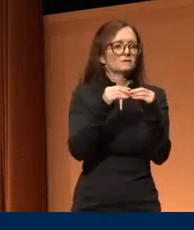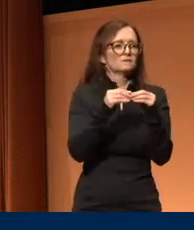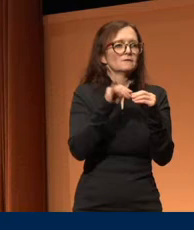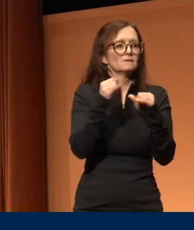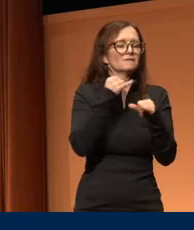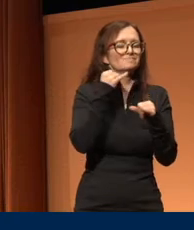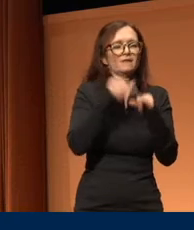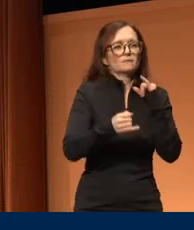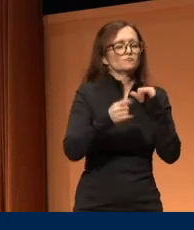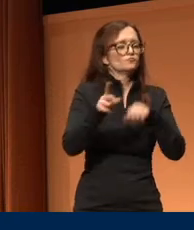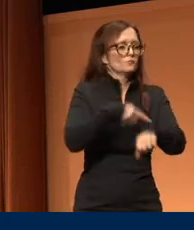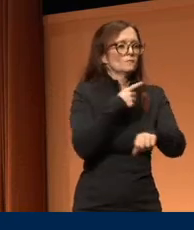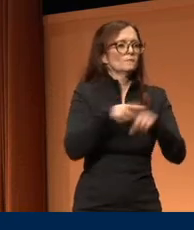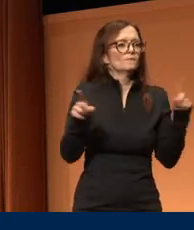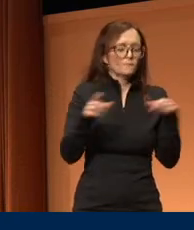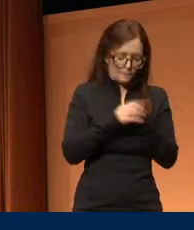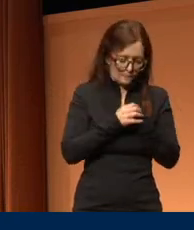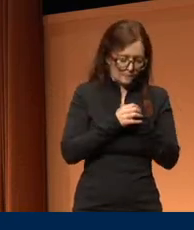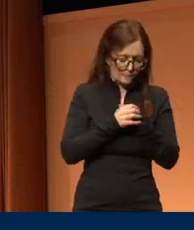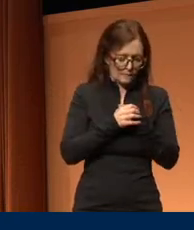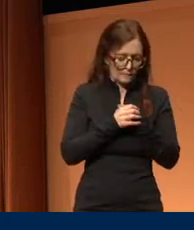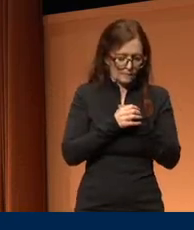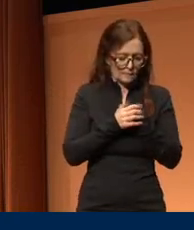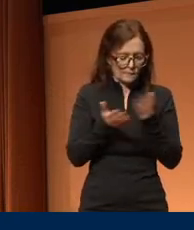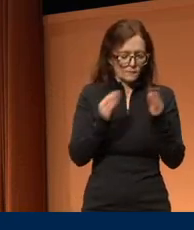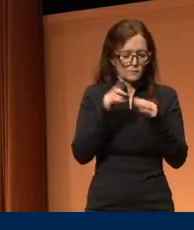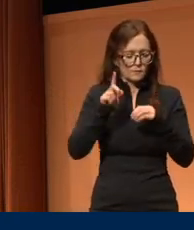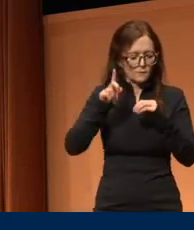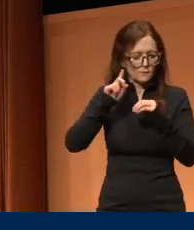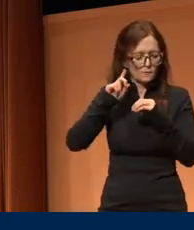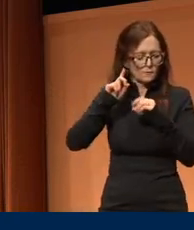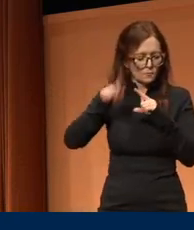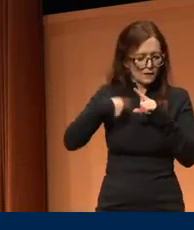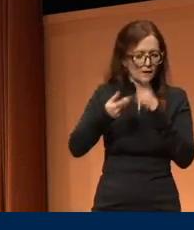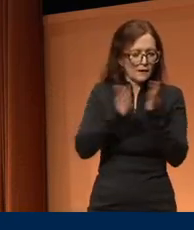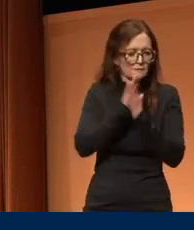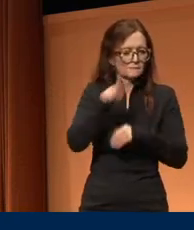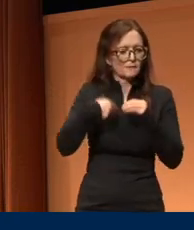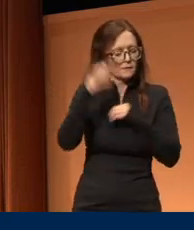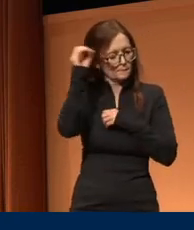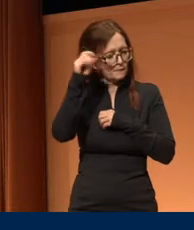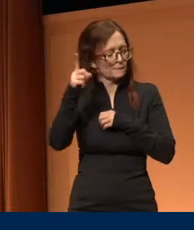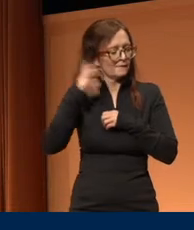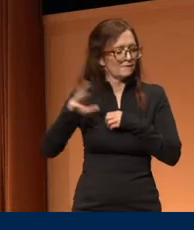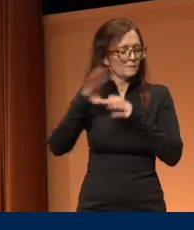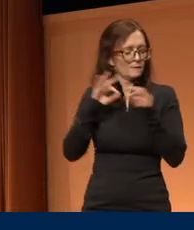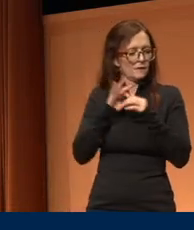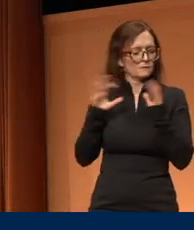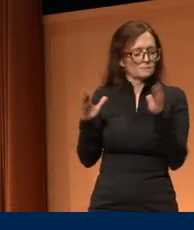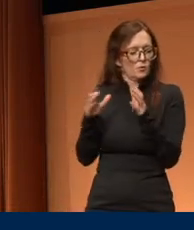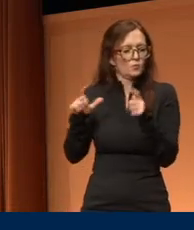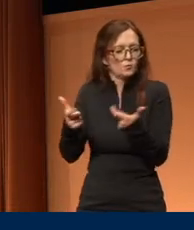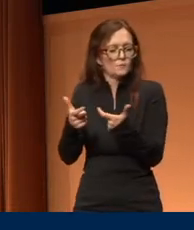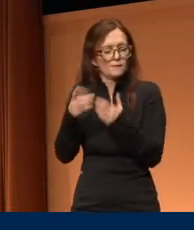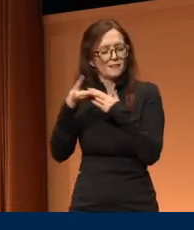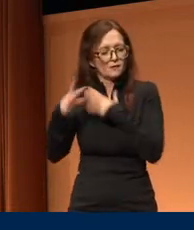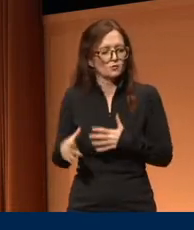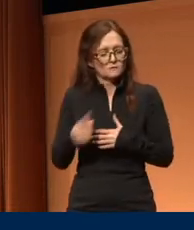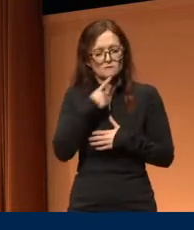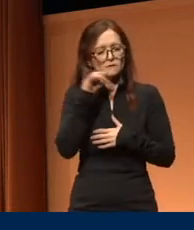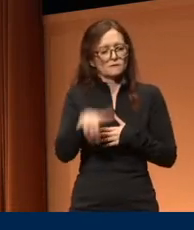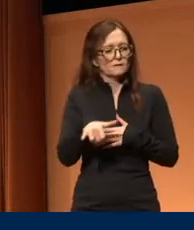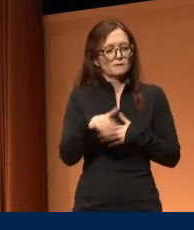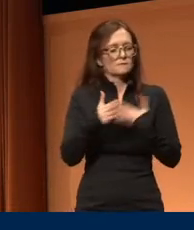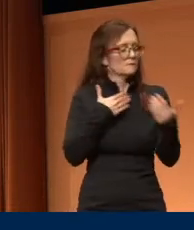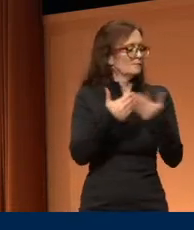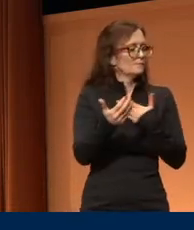for too long. Further, when directly asked about the opinion groups, the previously mentioned minority leader said that despite